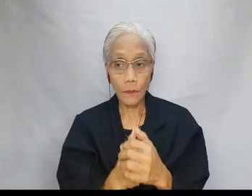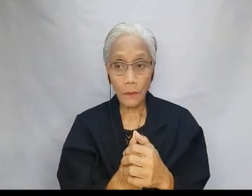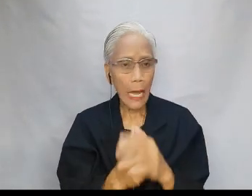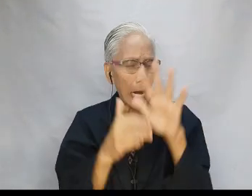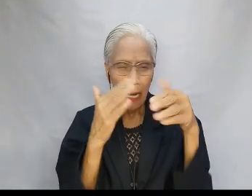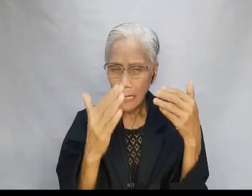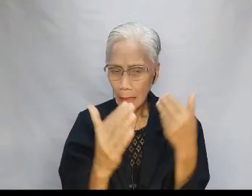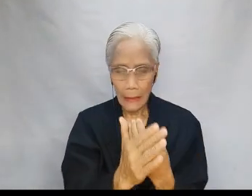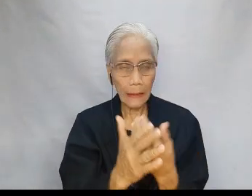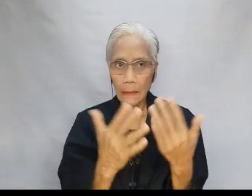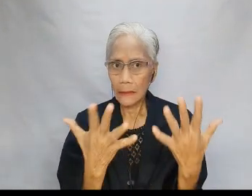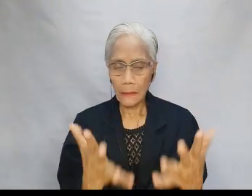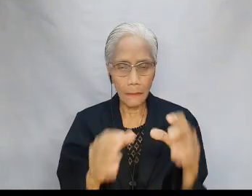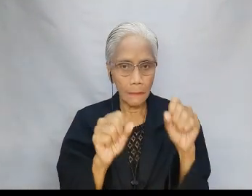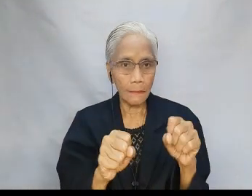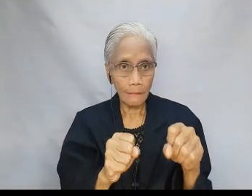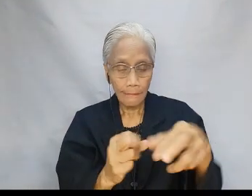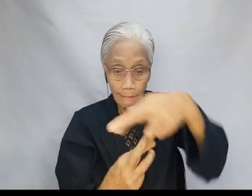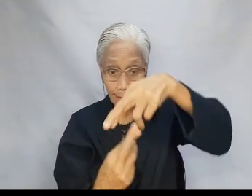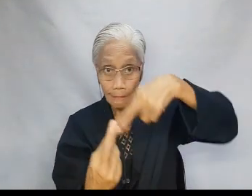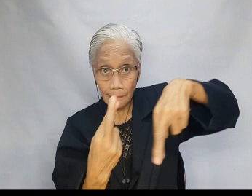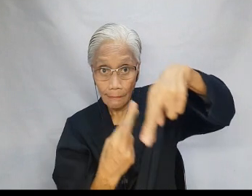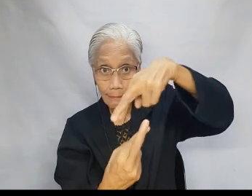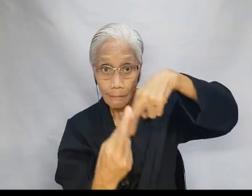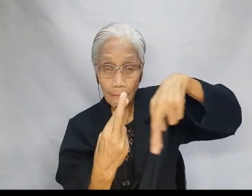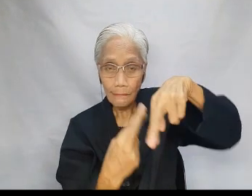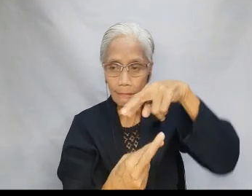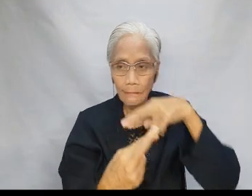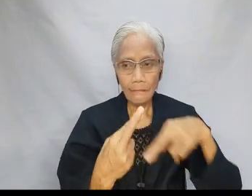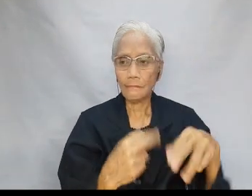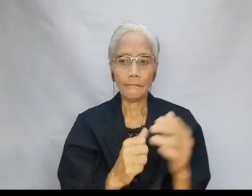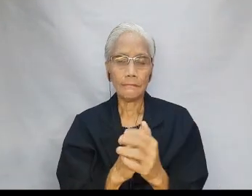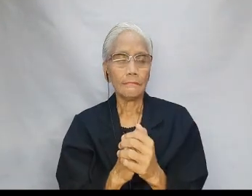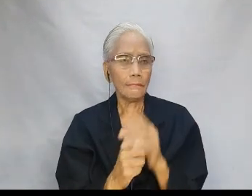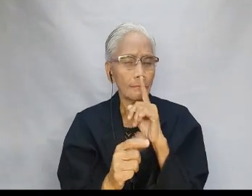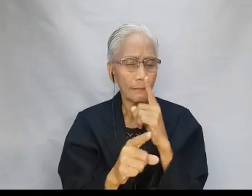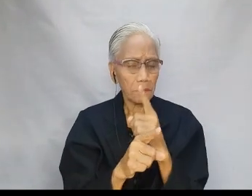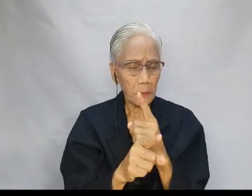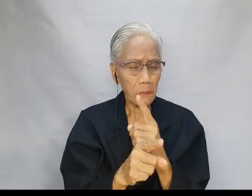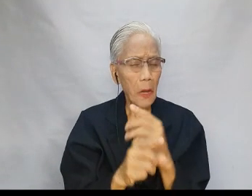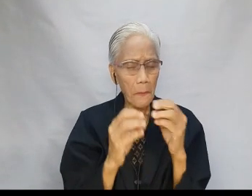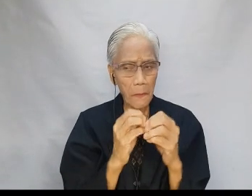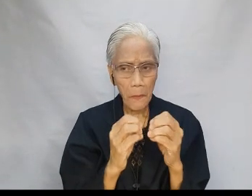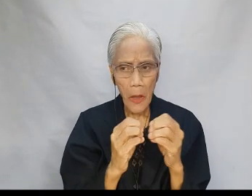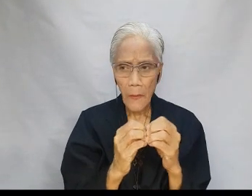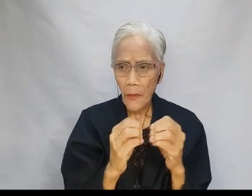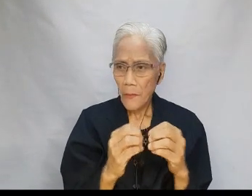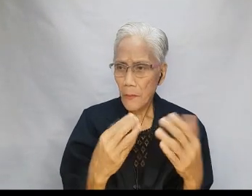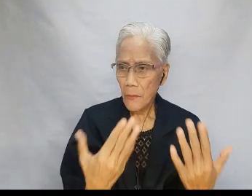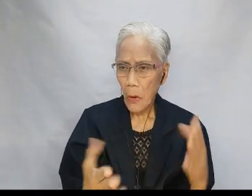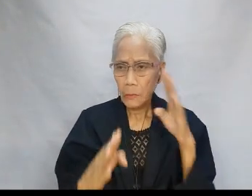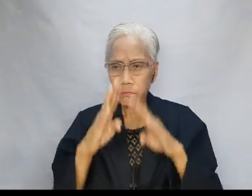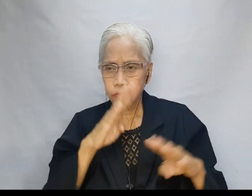institutions. Everything seems to revolve around the relentless pursuit of money. More